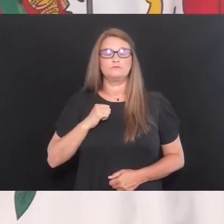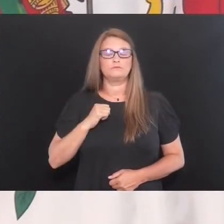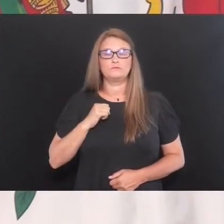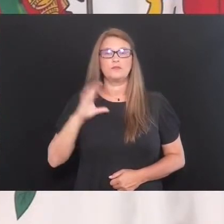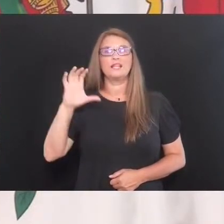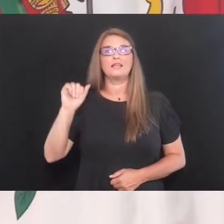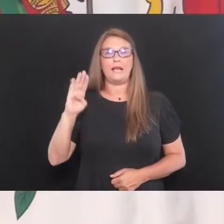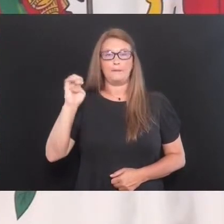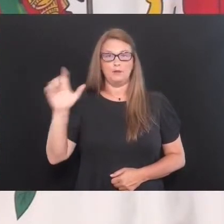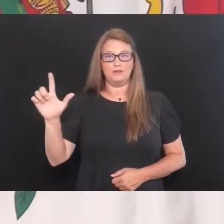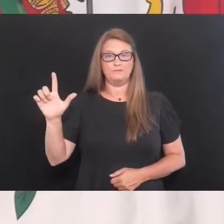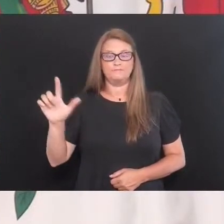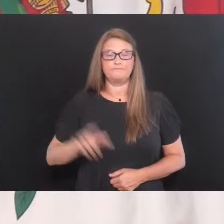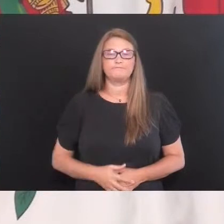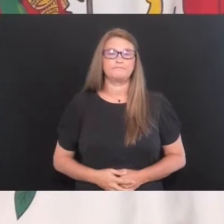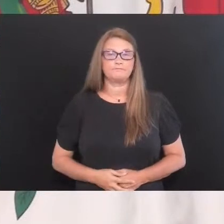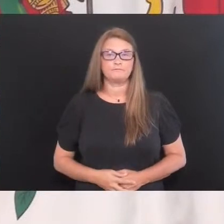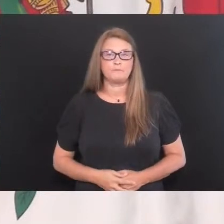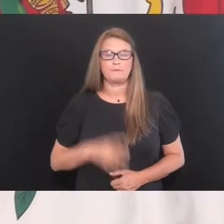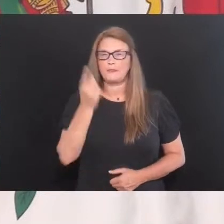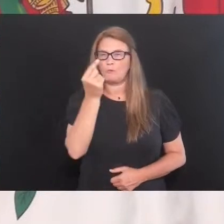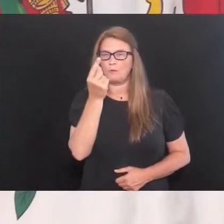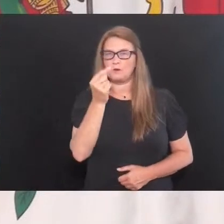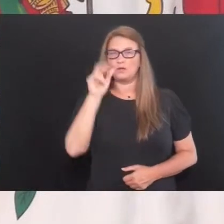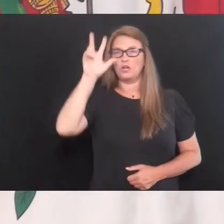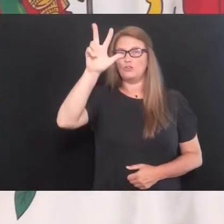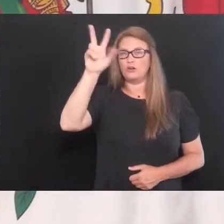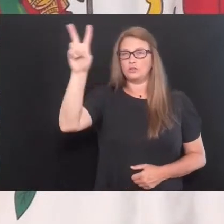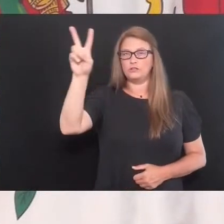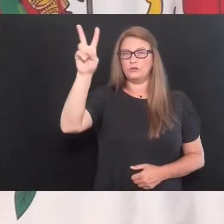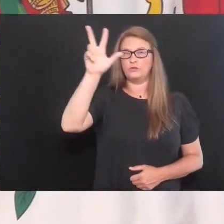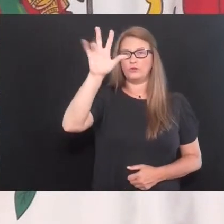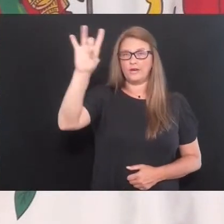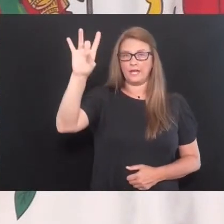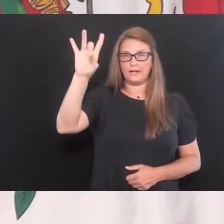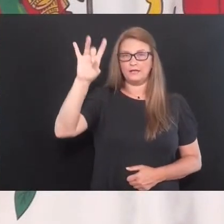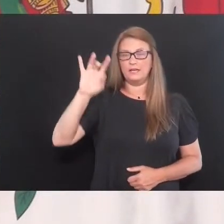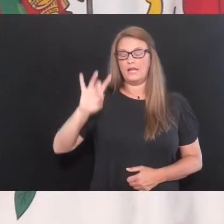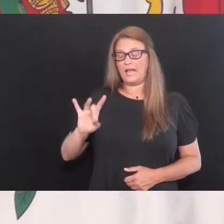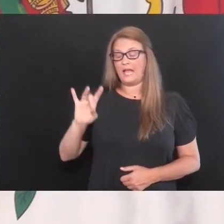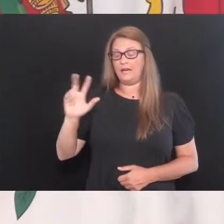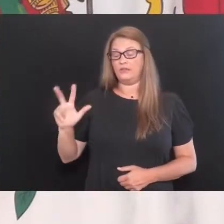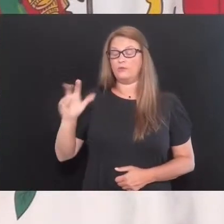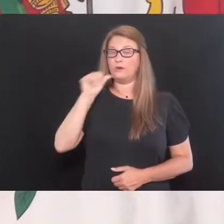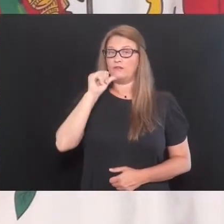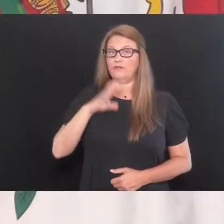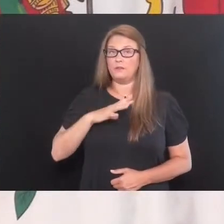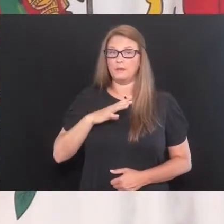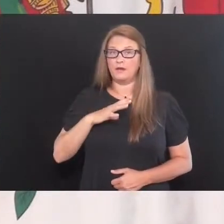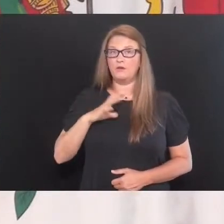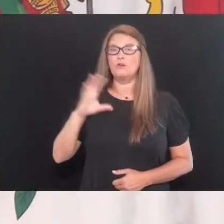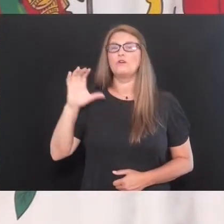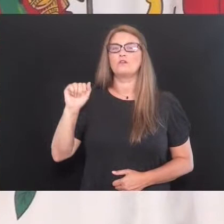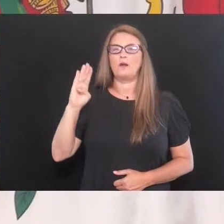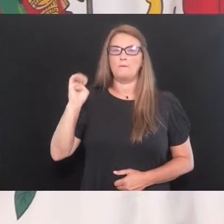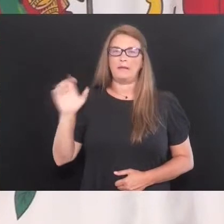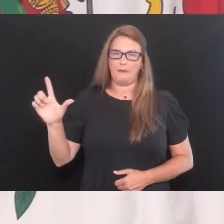from Cabell County. One more time, our 3,238th death is an 83-year-old female from Cabell